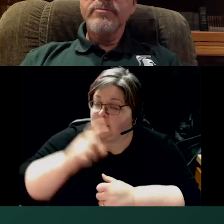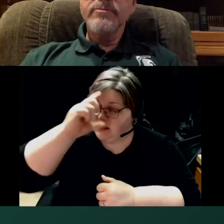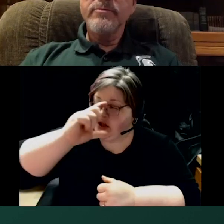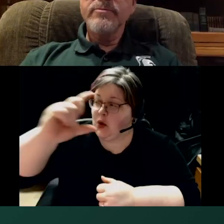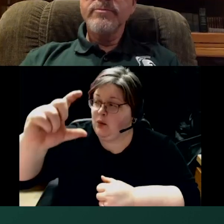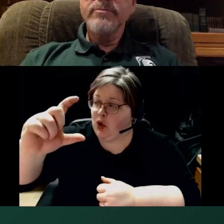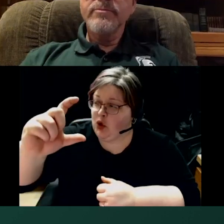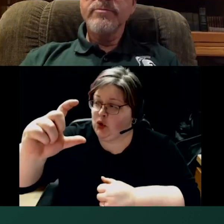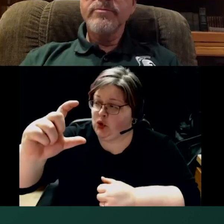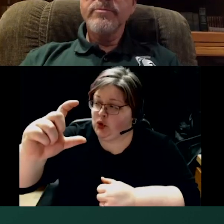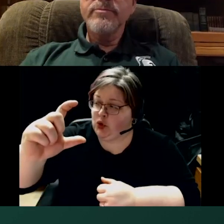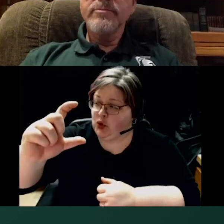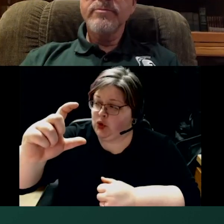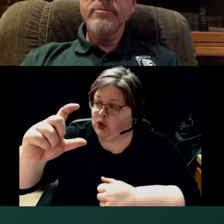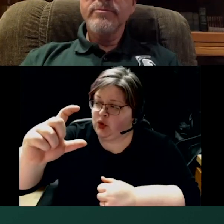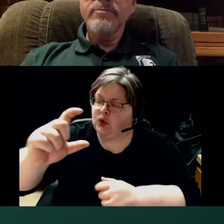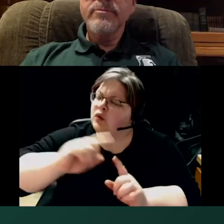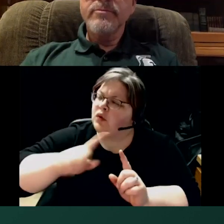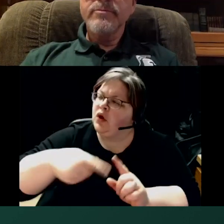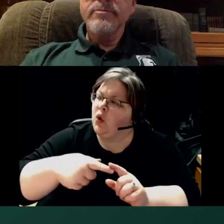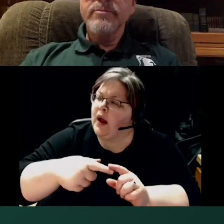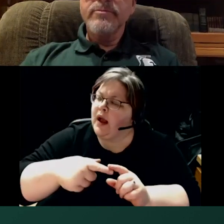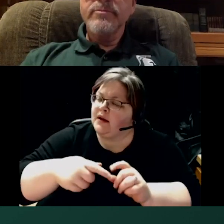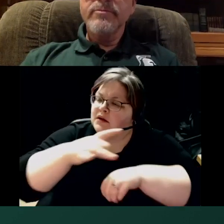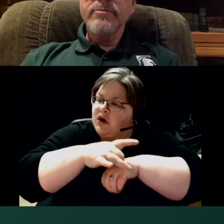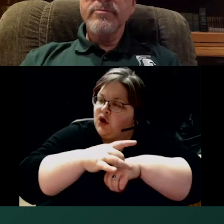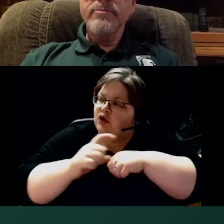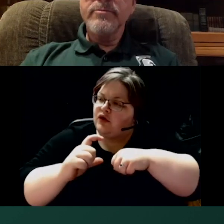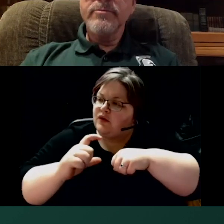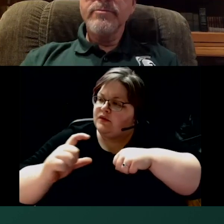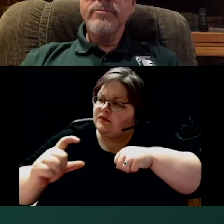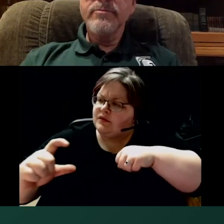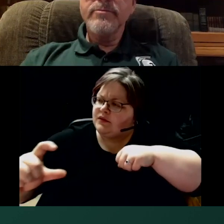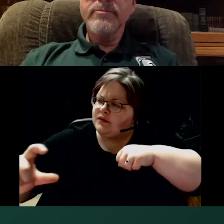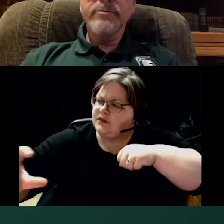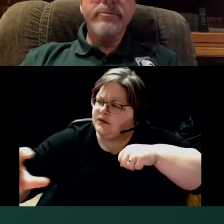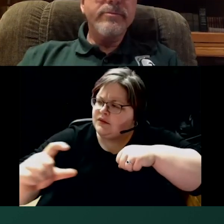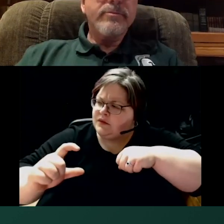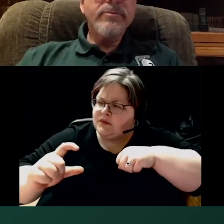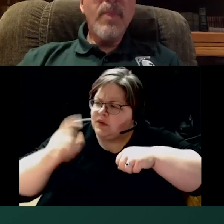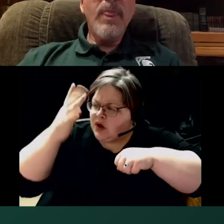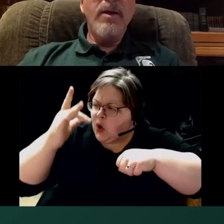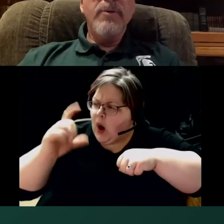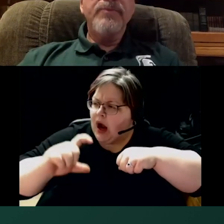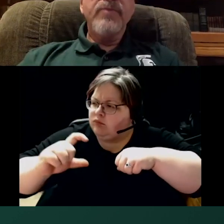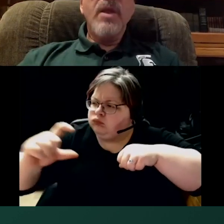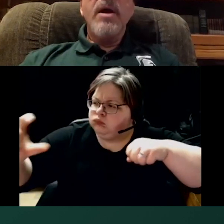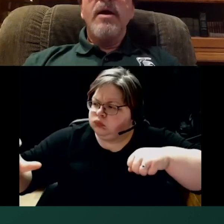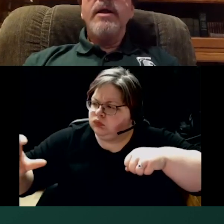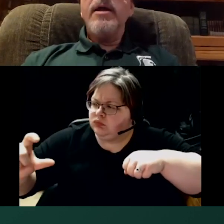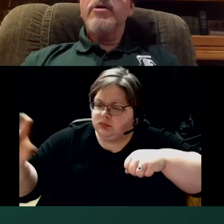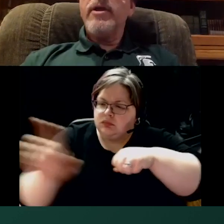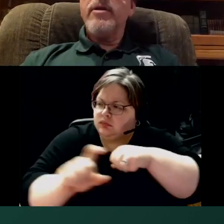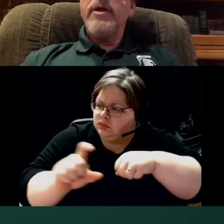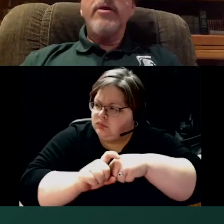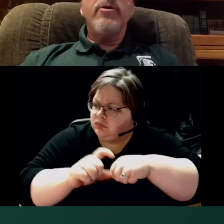from the Earth? Why does the moon orbit the Earth, and why doesn't it fall down and hit the Earth?